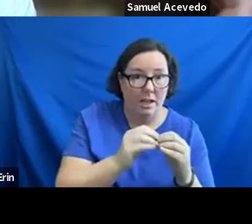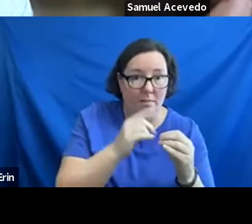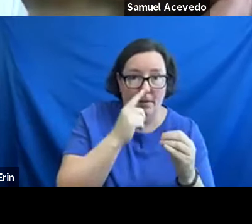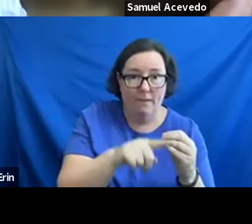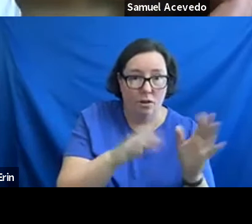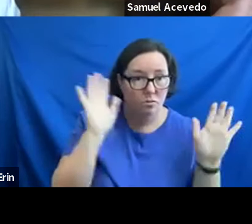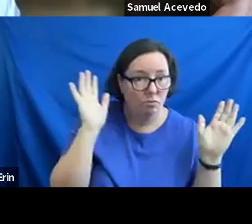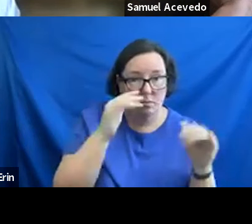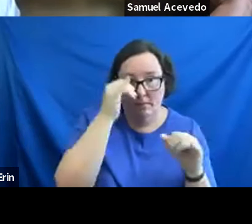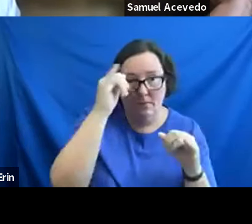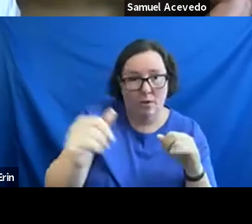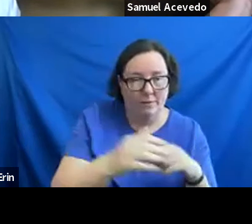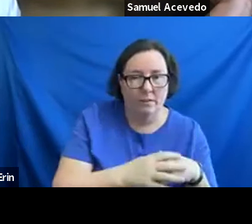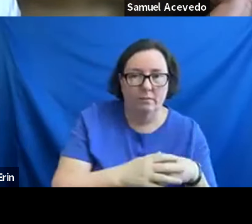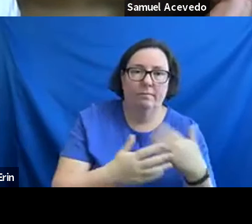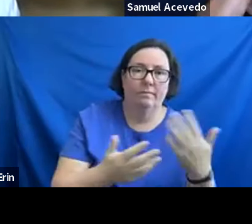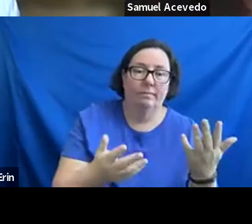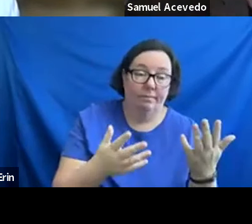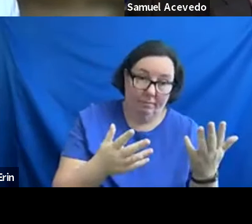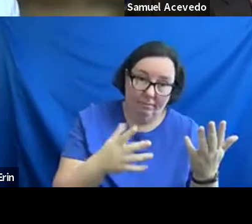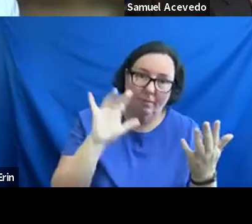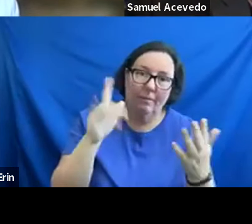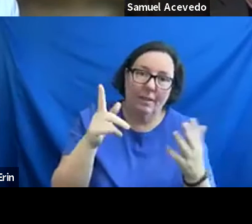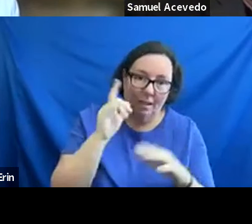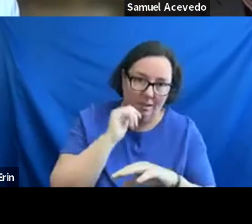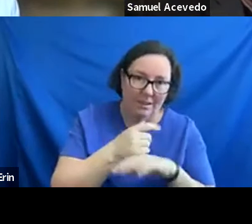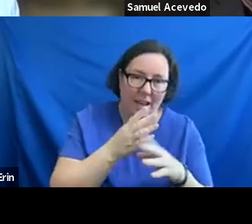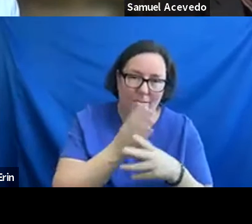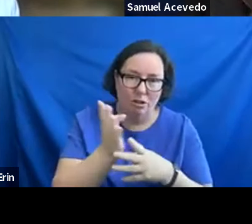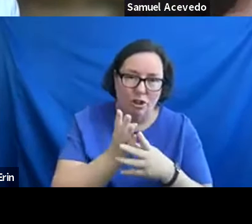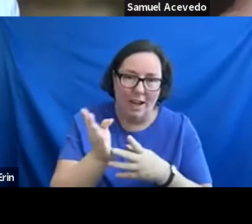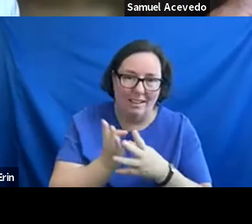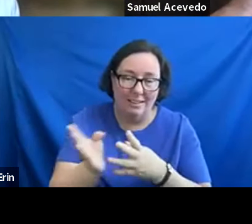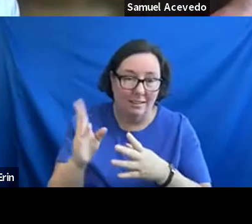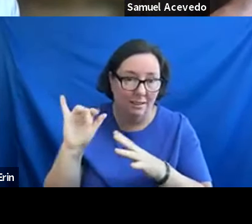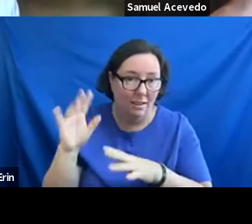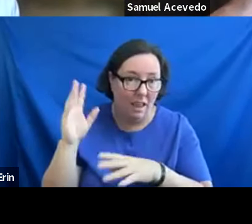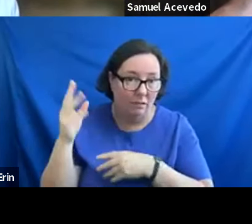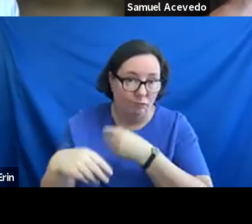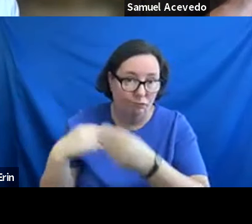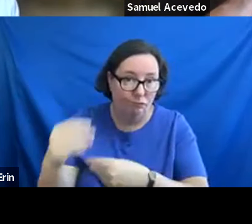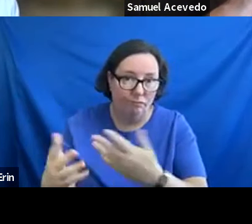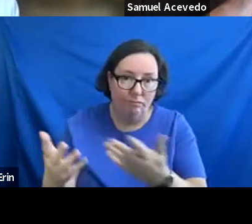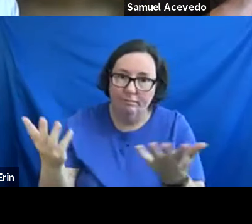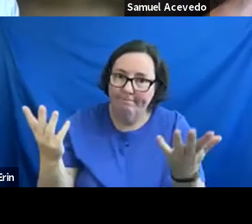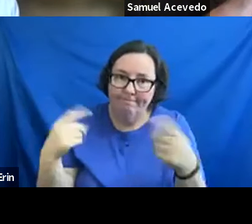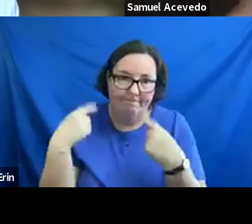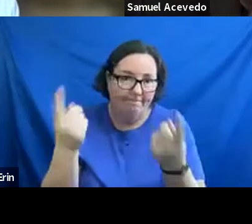would change that amount of capacity. And that heritability